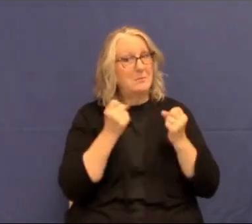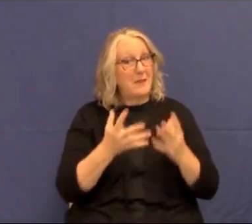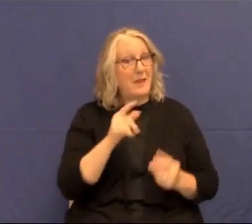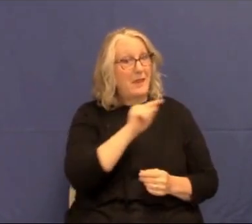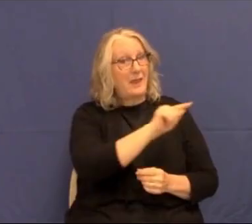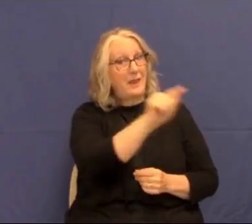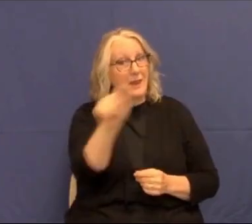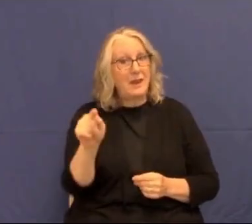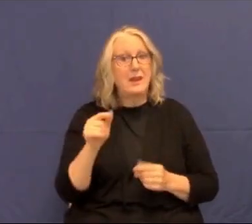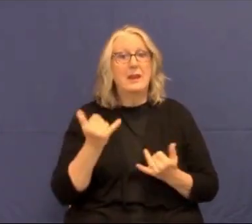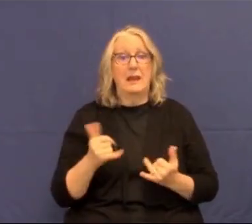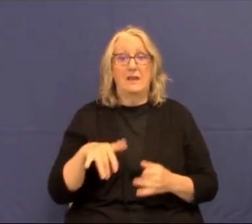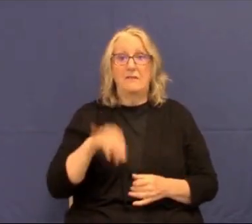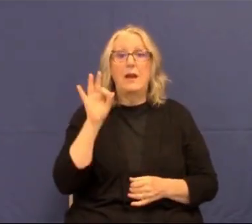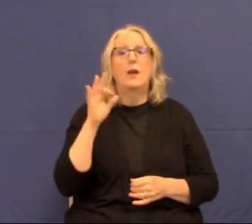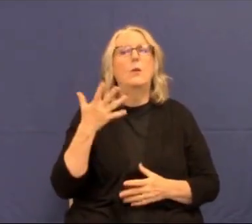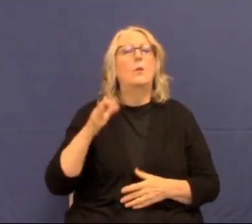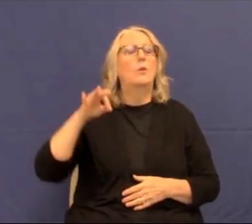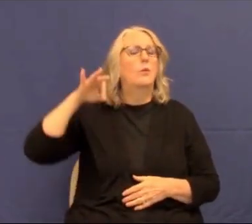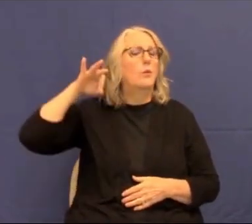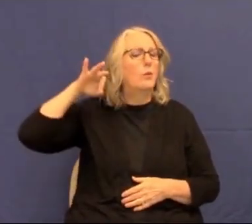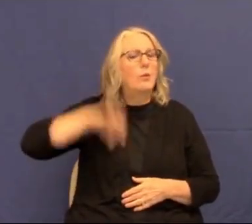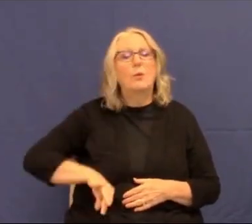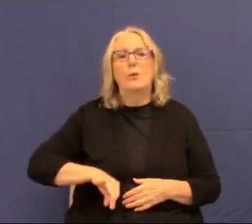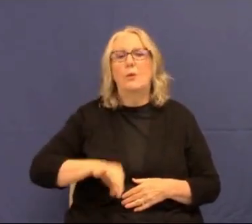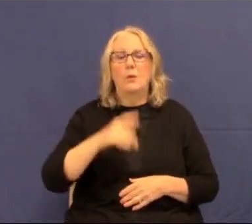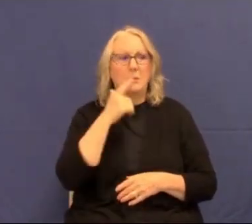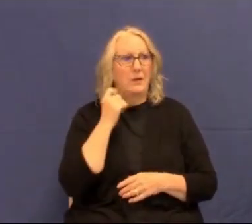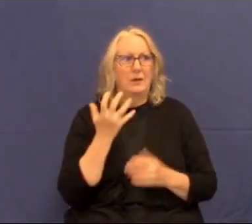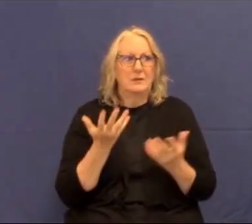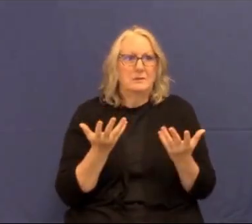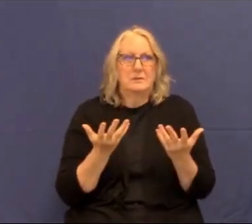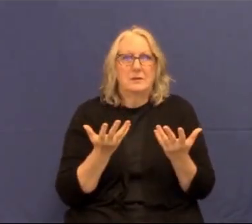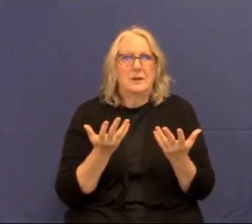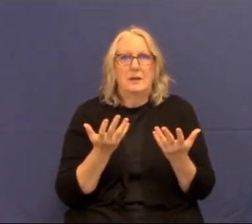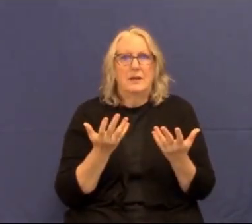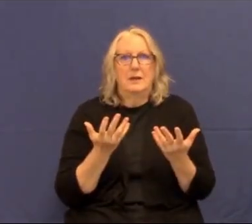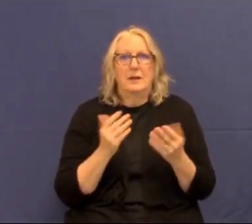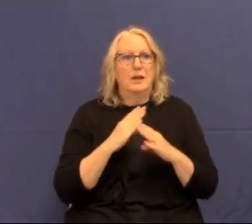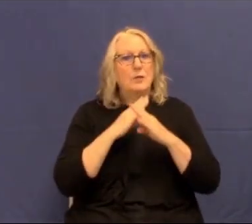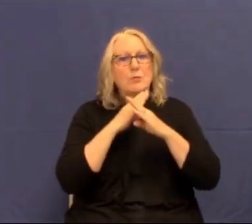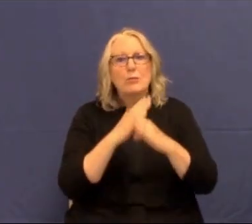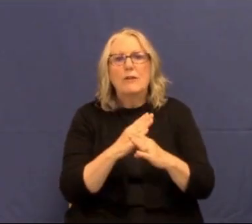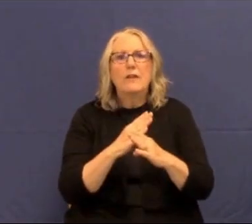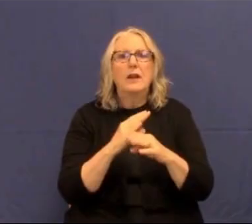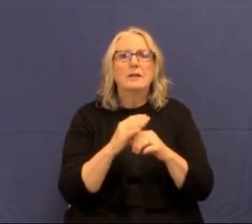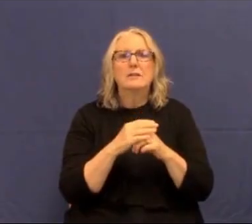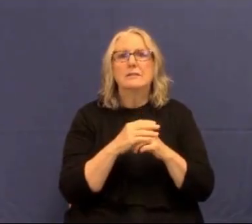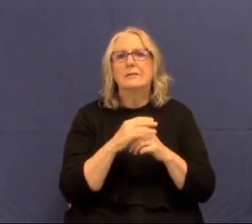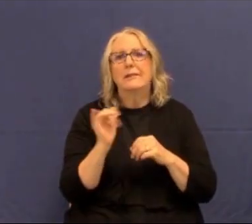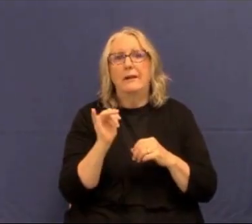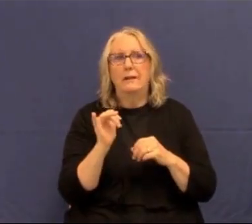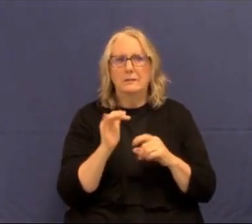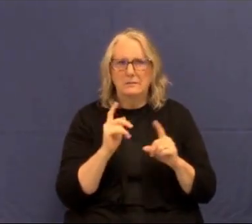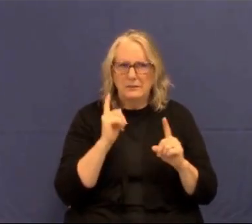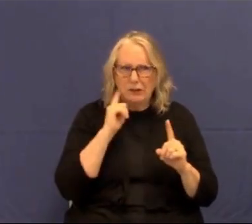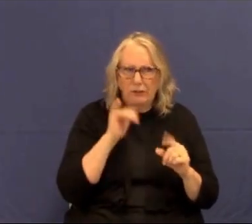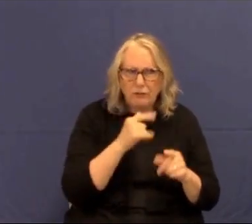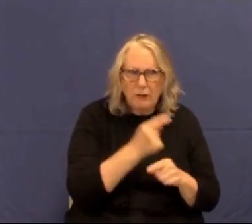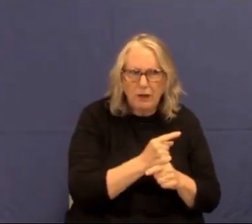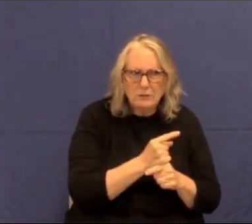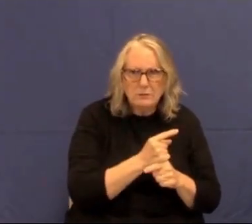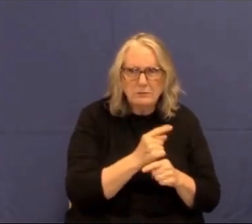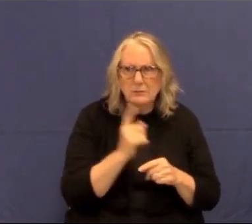only me, but a lot of people have found that super beneficial because it just prevents